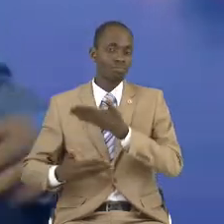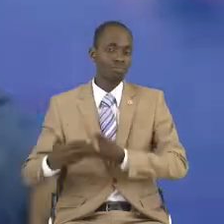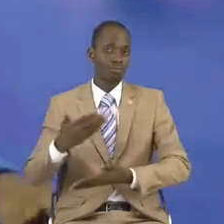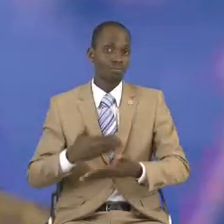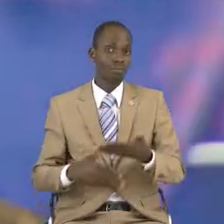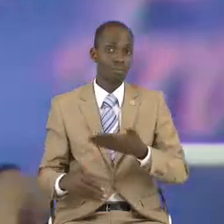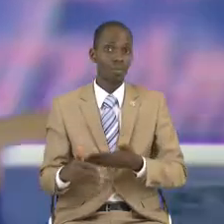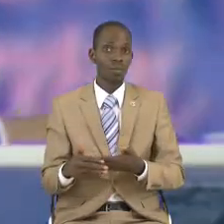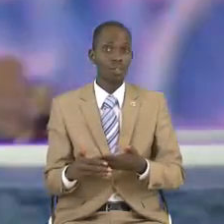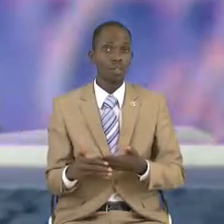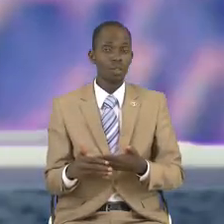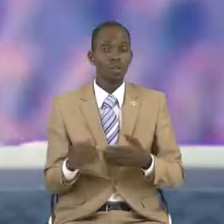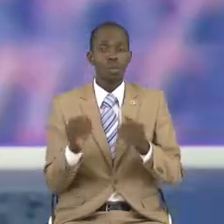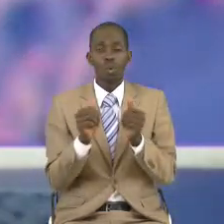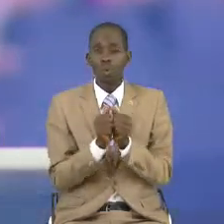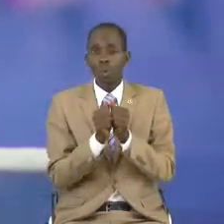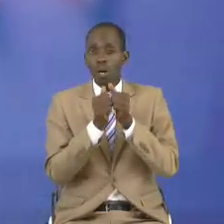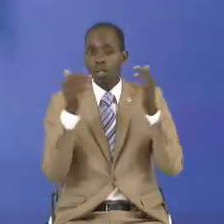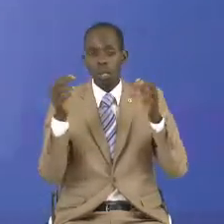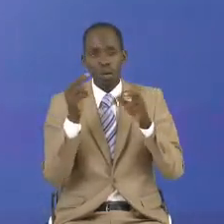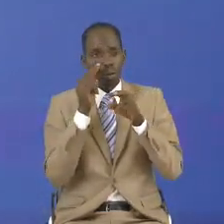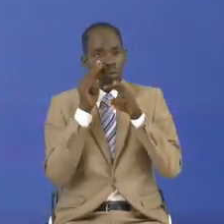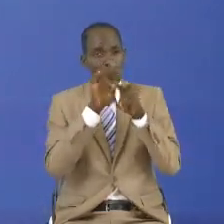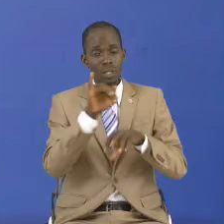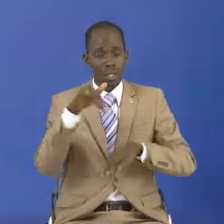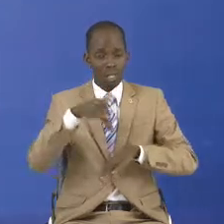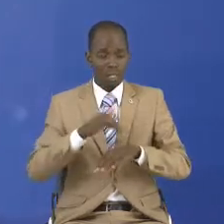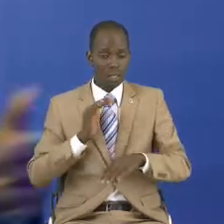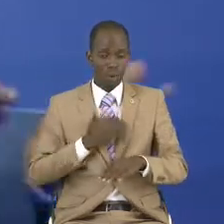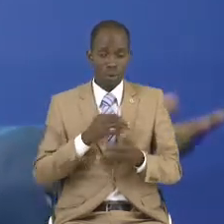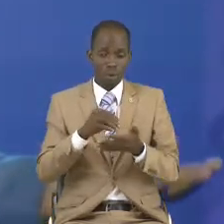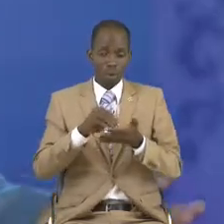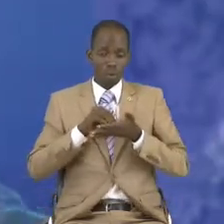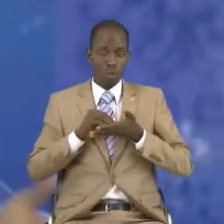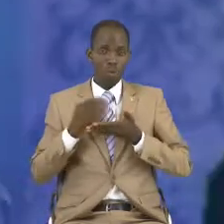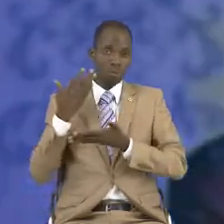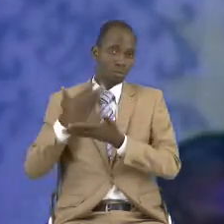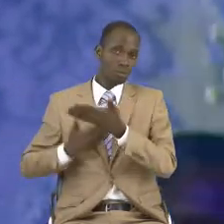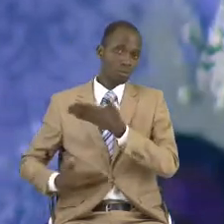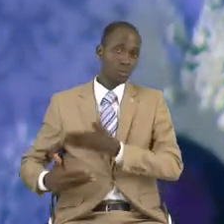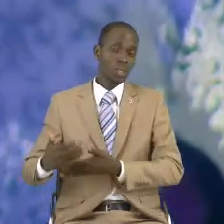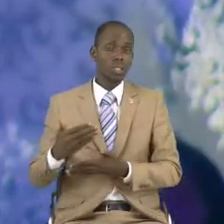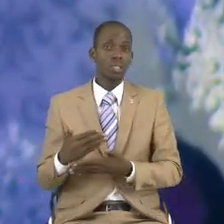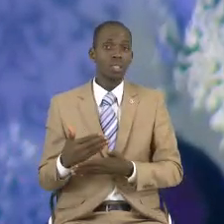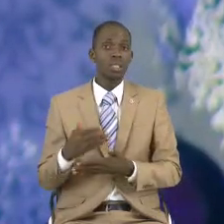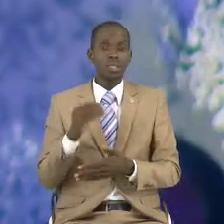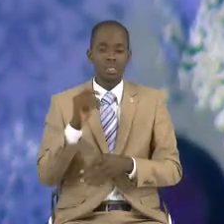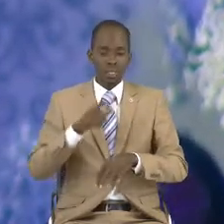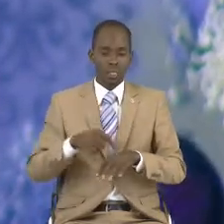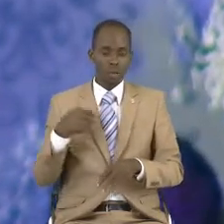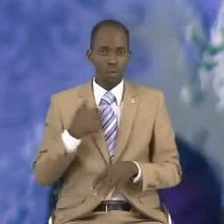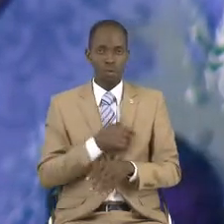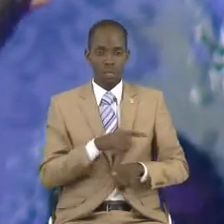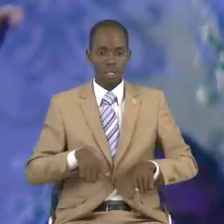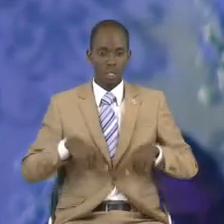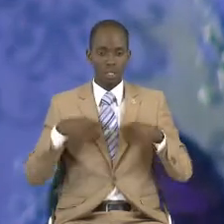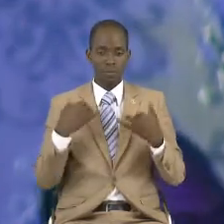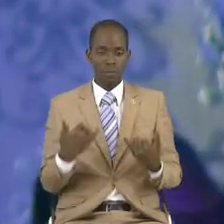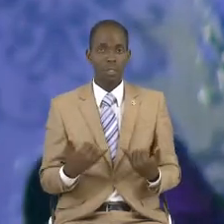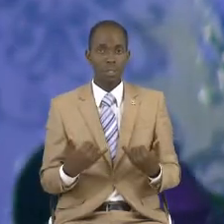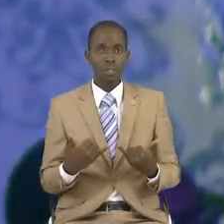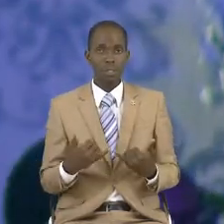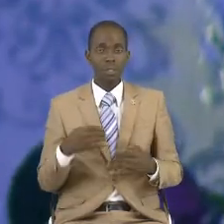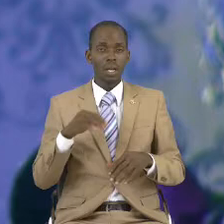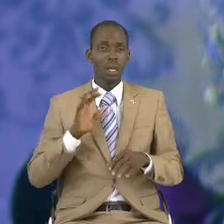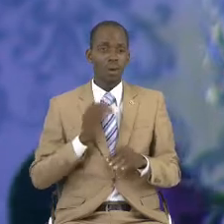without looking at our own generation the time we live our communities